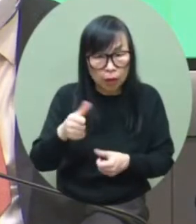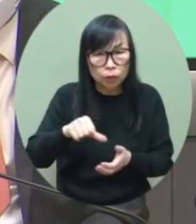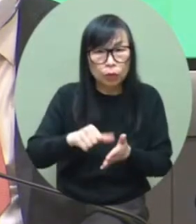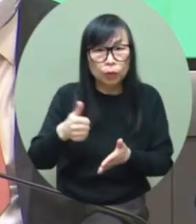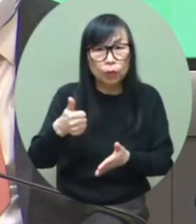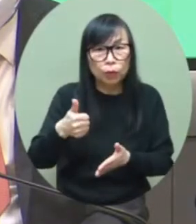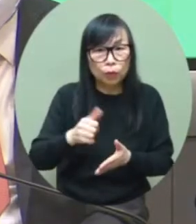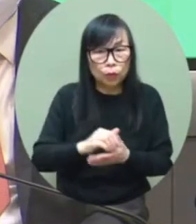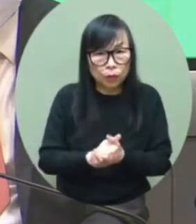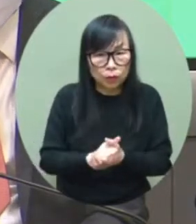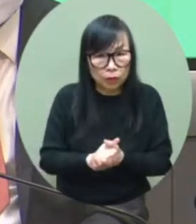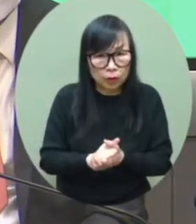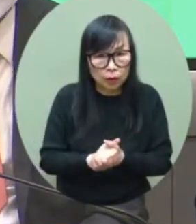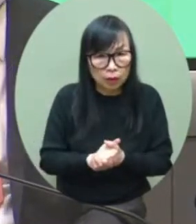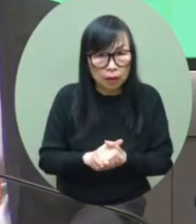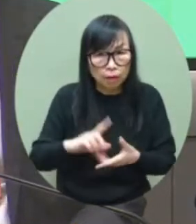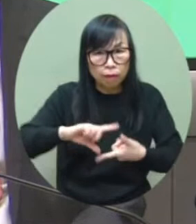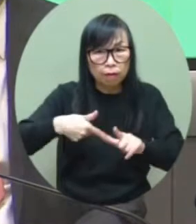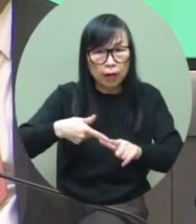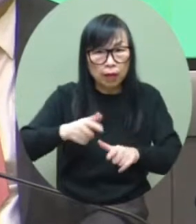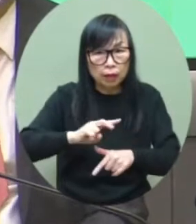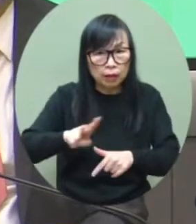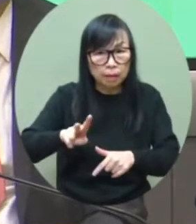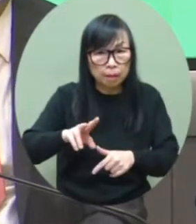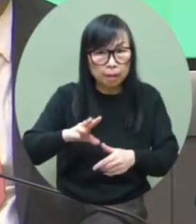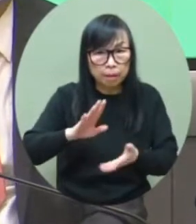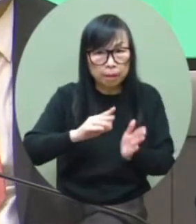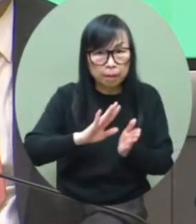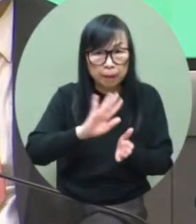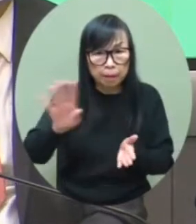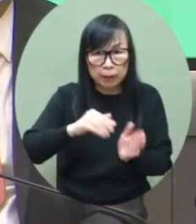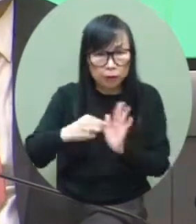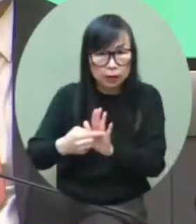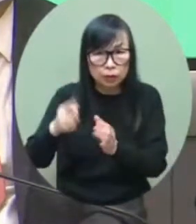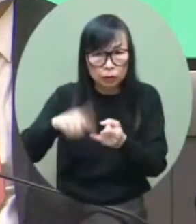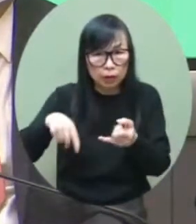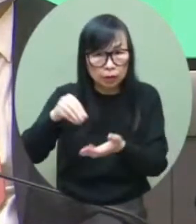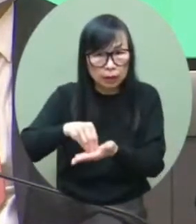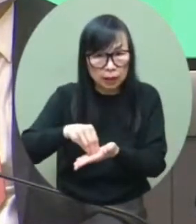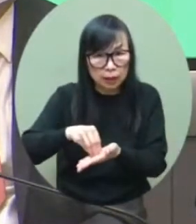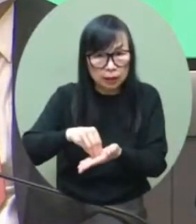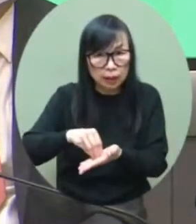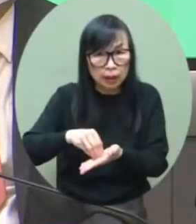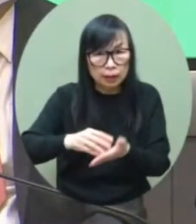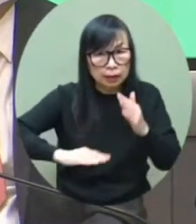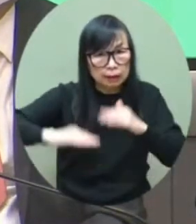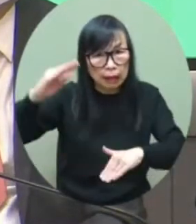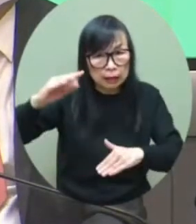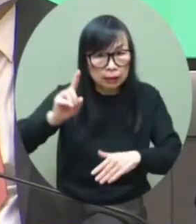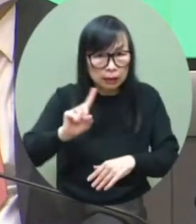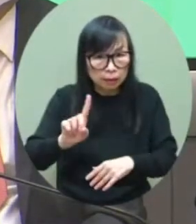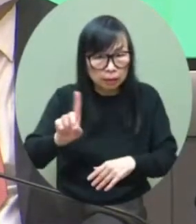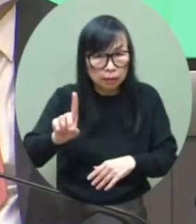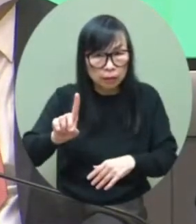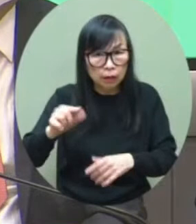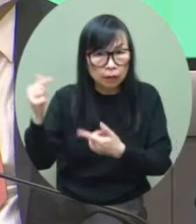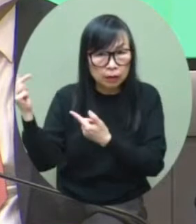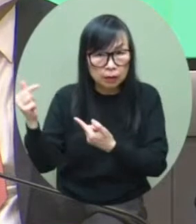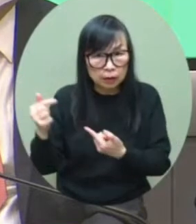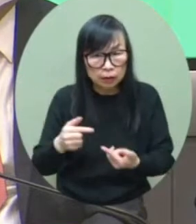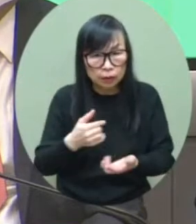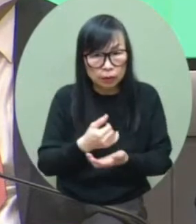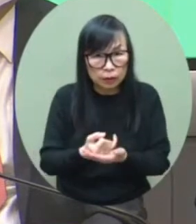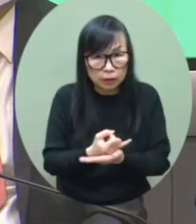way. It is also the most cost effective. So there are different approaches, but it doesn't mean that the outcome will be very much